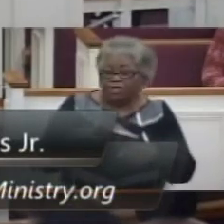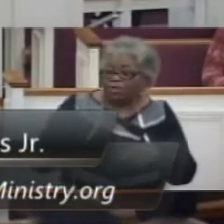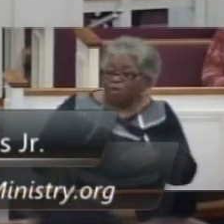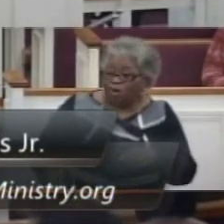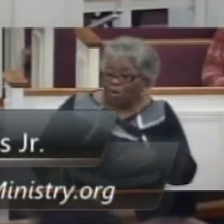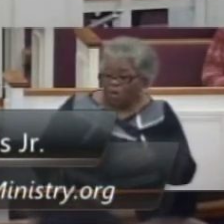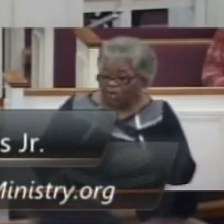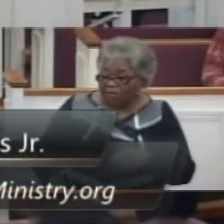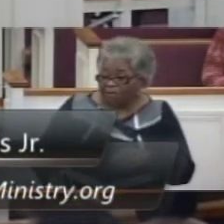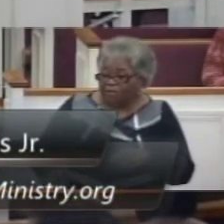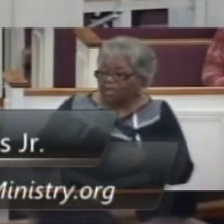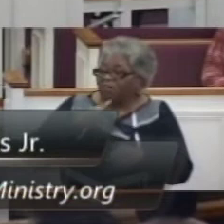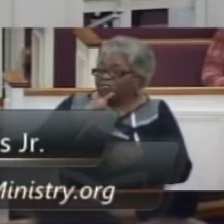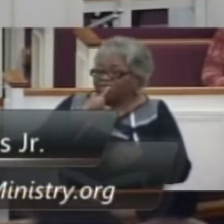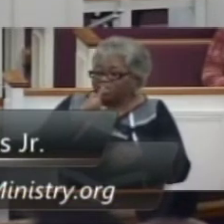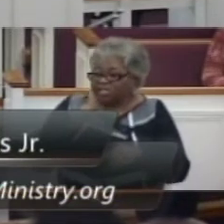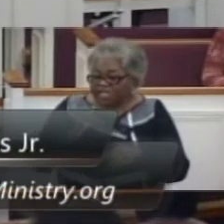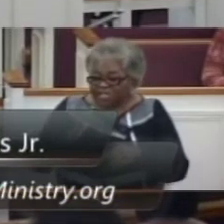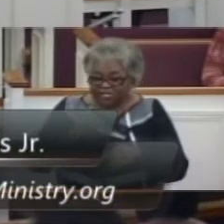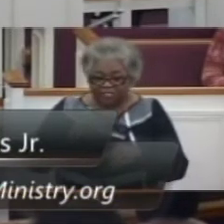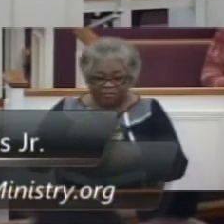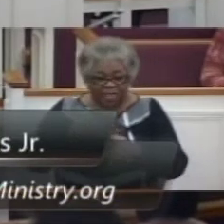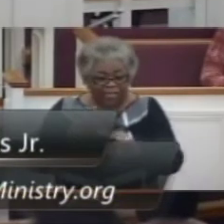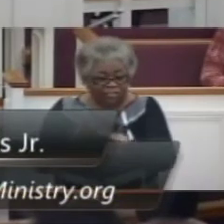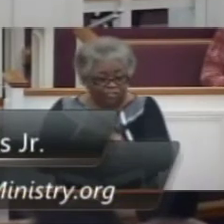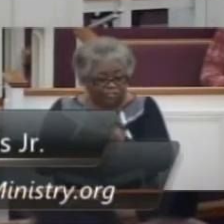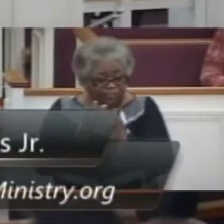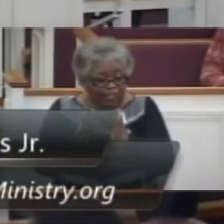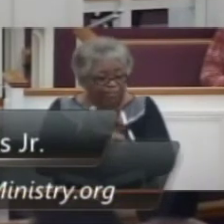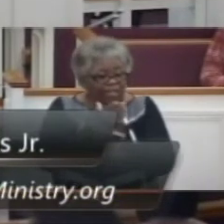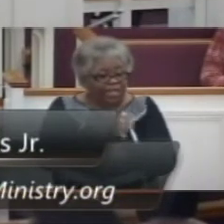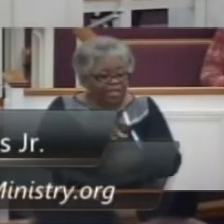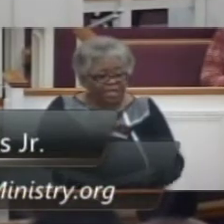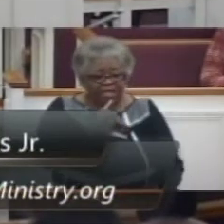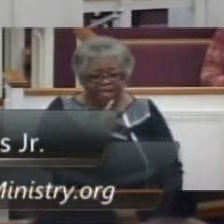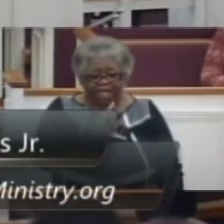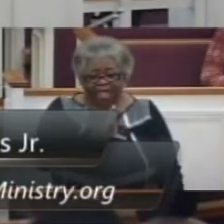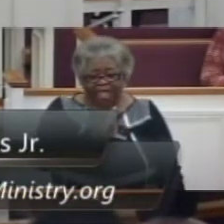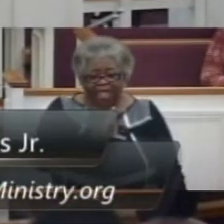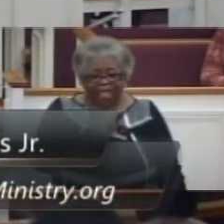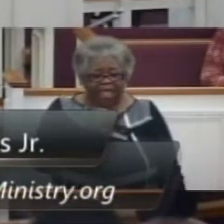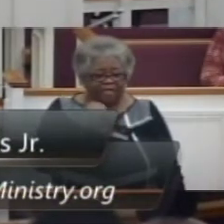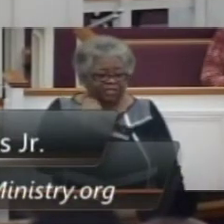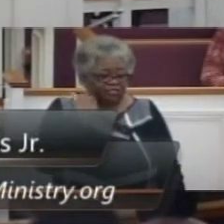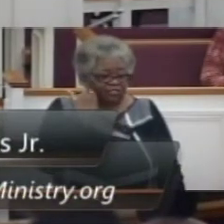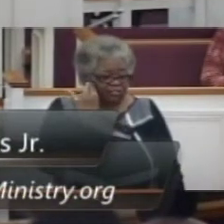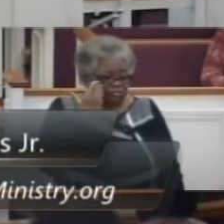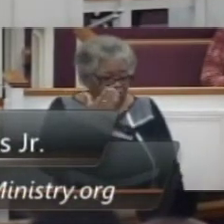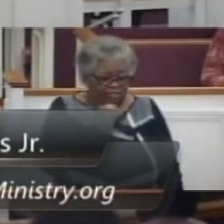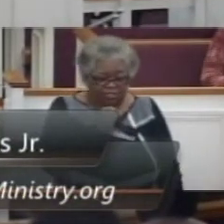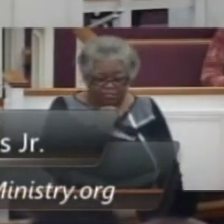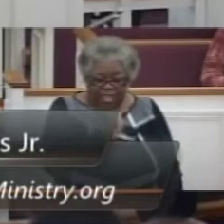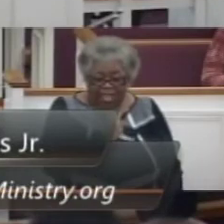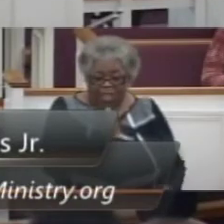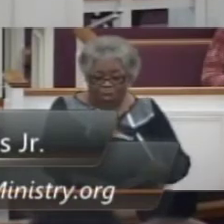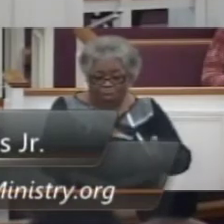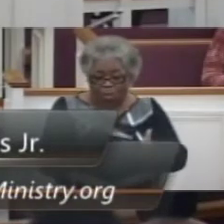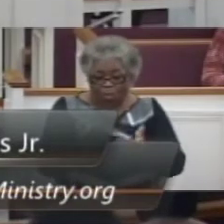Lord is my shepherd, and I shall not